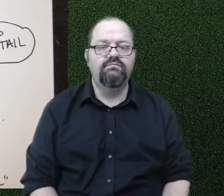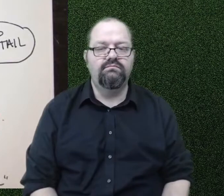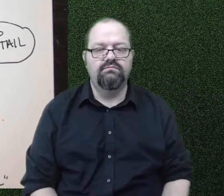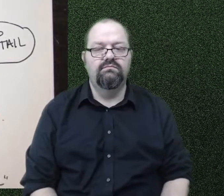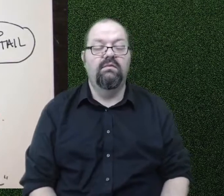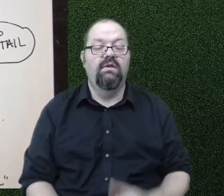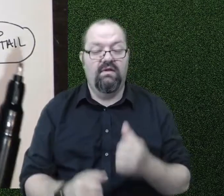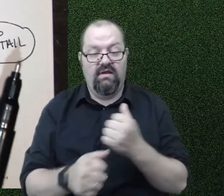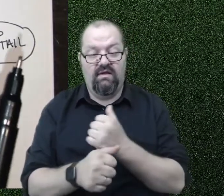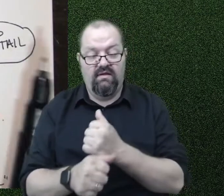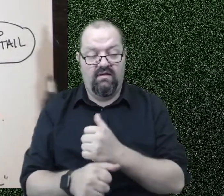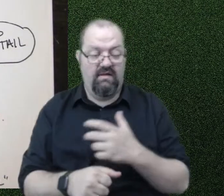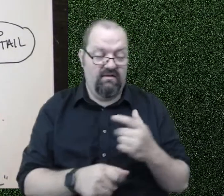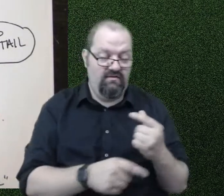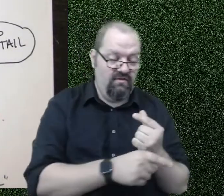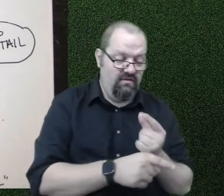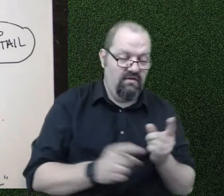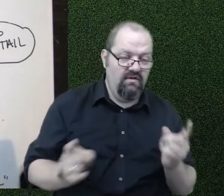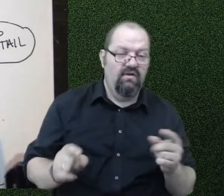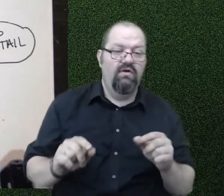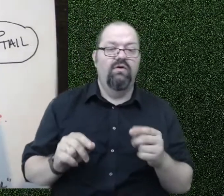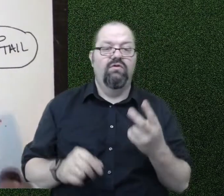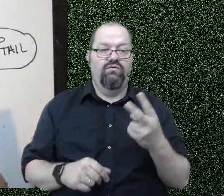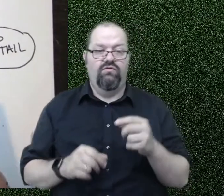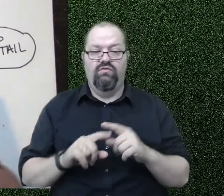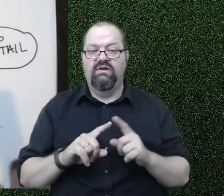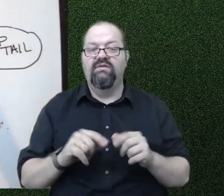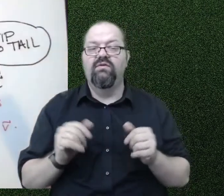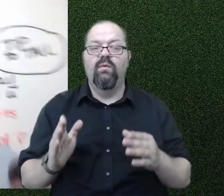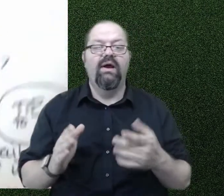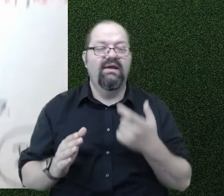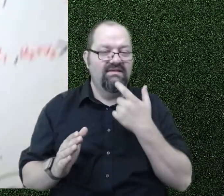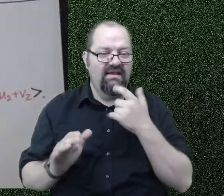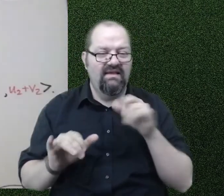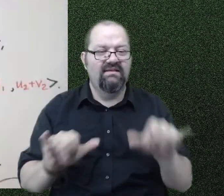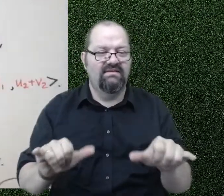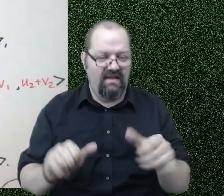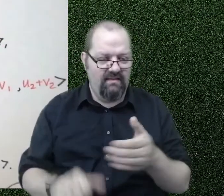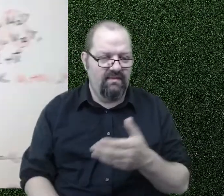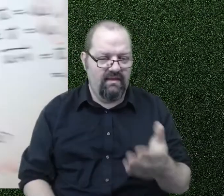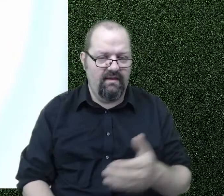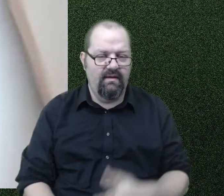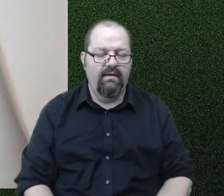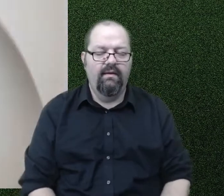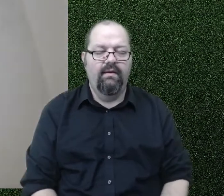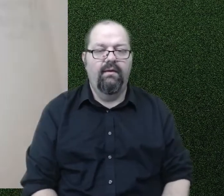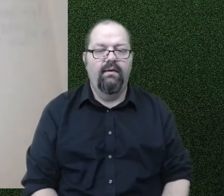and the geometric approach are just two different ways of saying exactly the same thing.